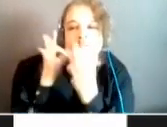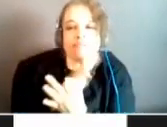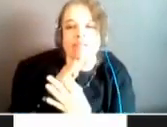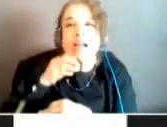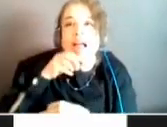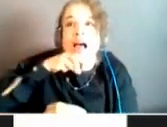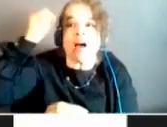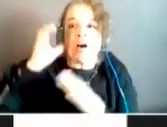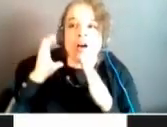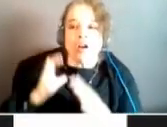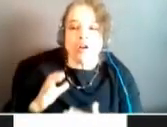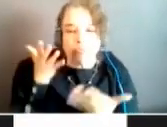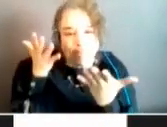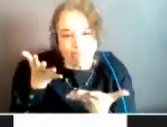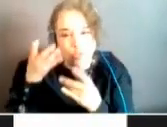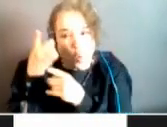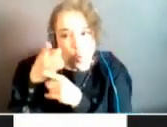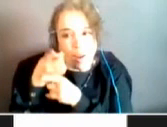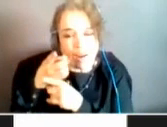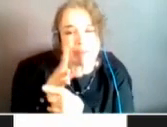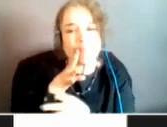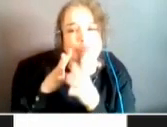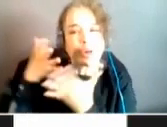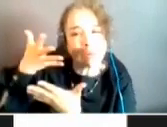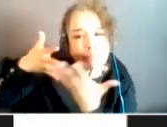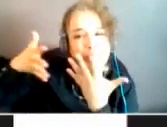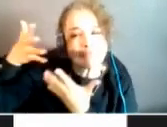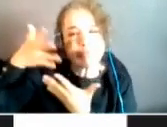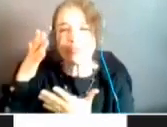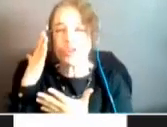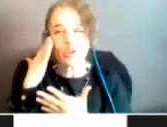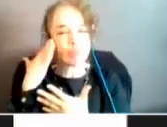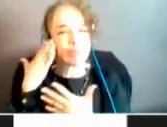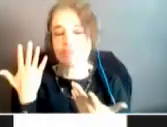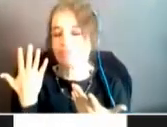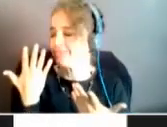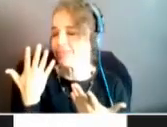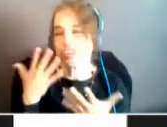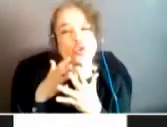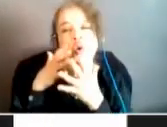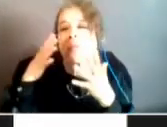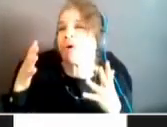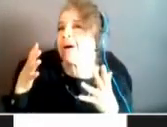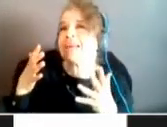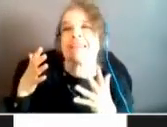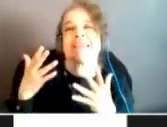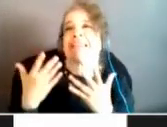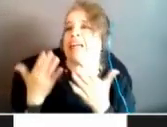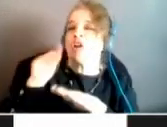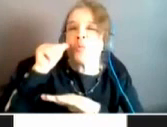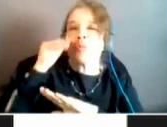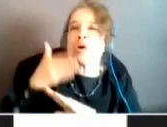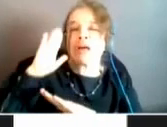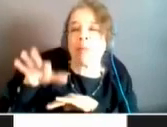older clients with whom I talk on a regular basis were saying, you know, it's just too much of a burden for my daughter-in-law